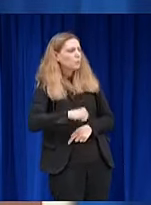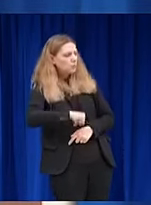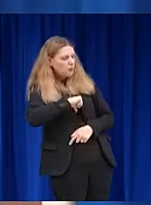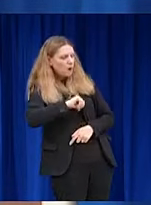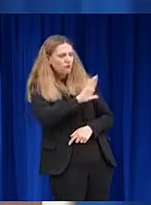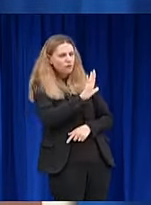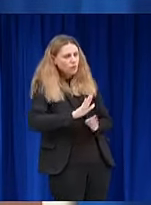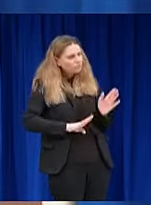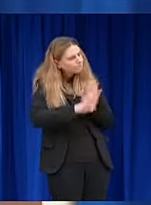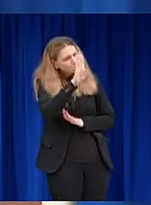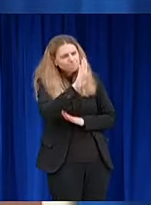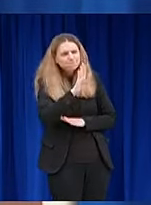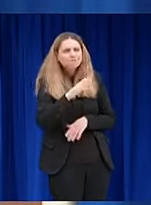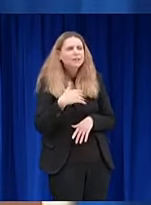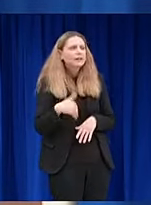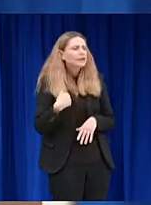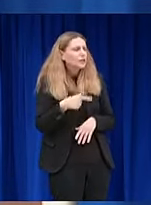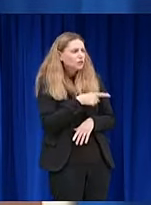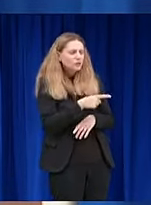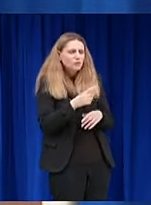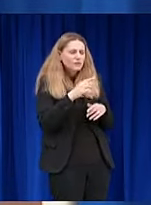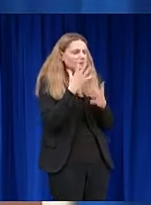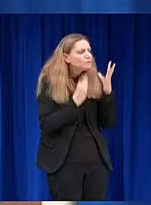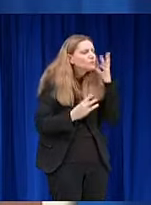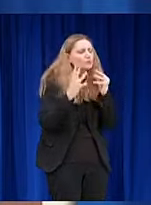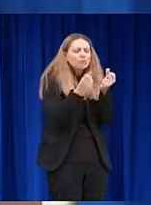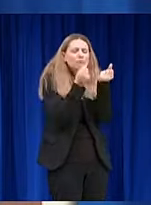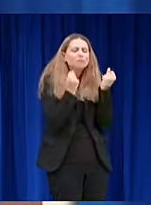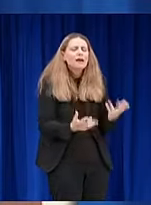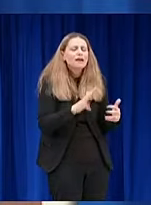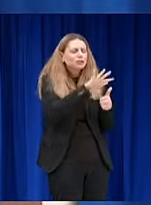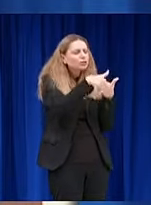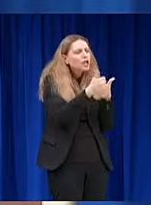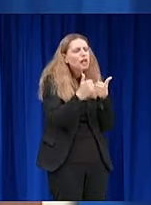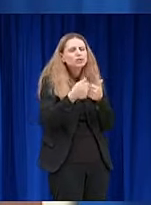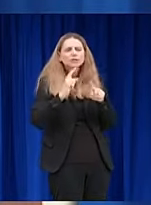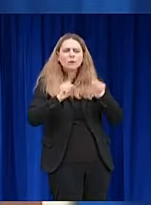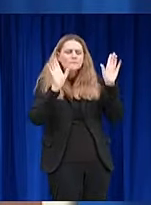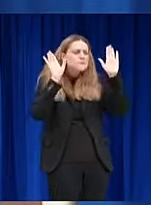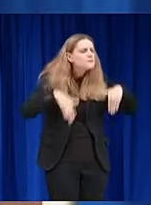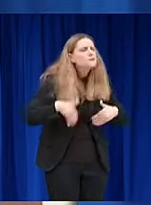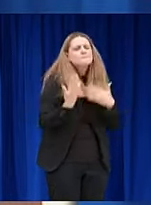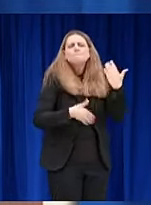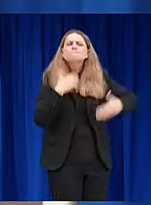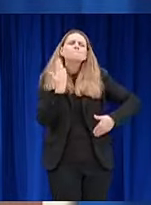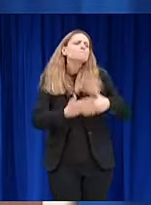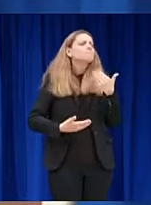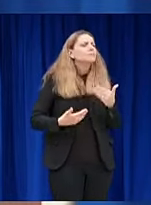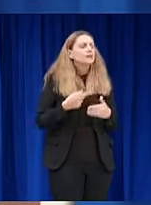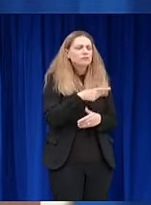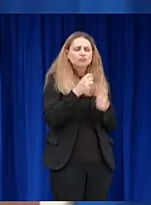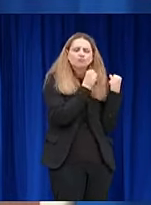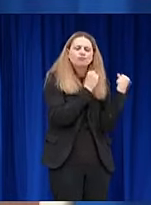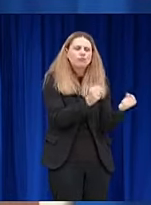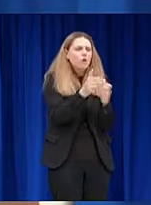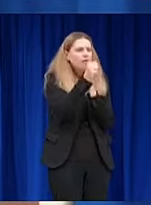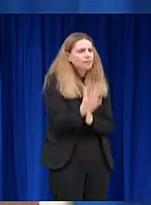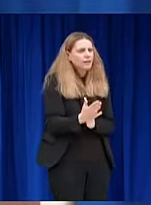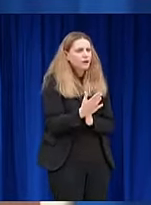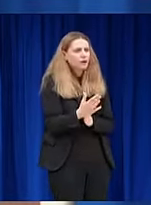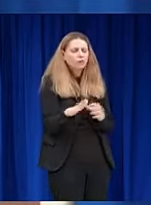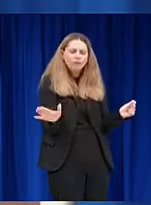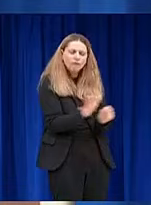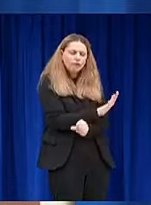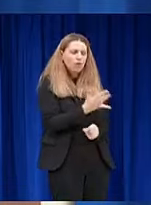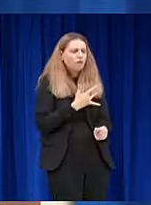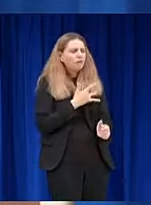the challenges that you've faced. He is a strong leader, full of empathy and a passion to make life better.